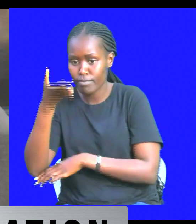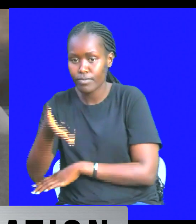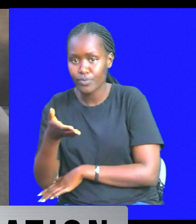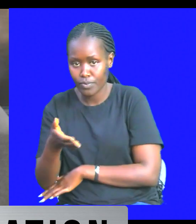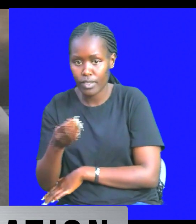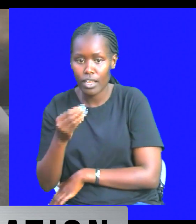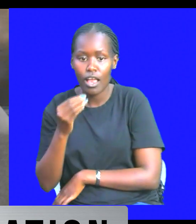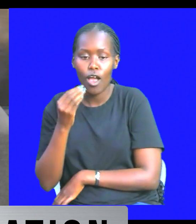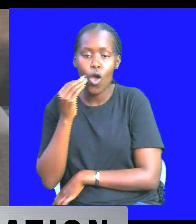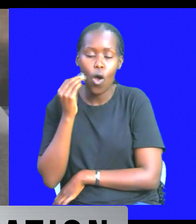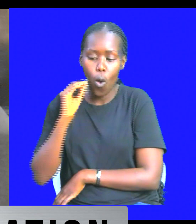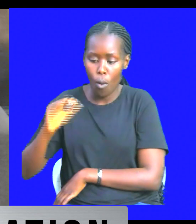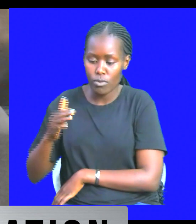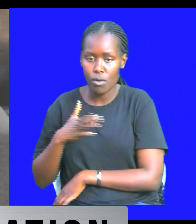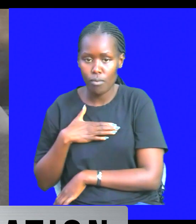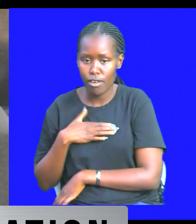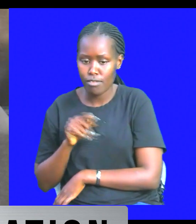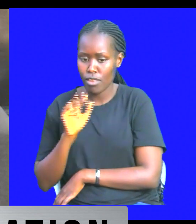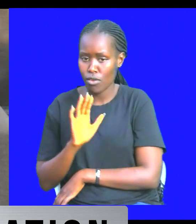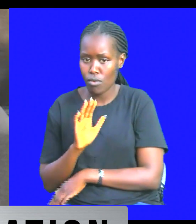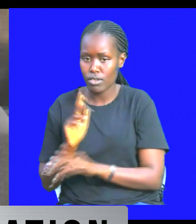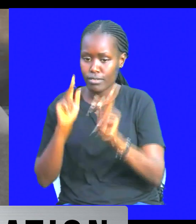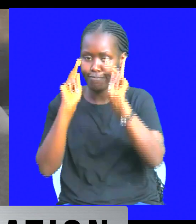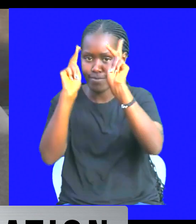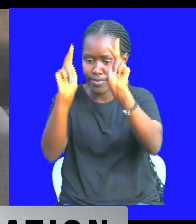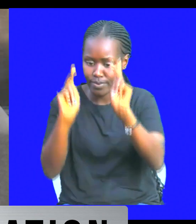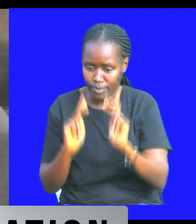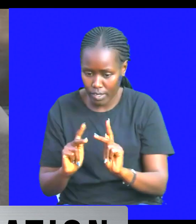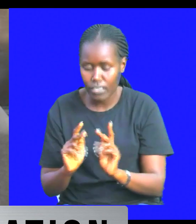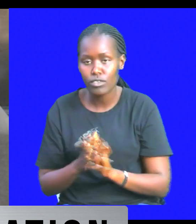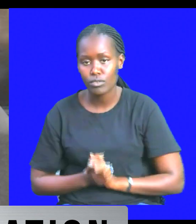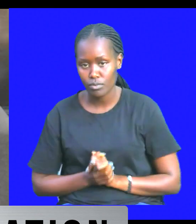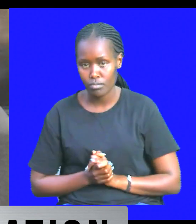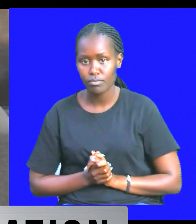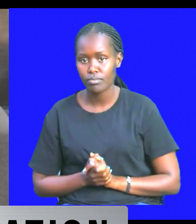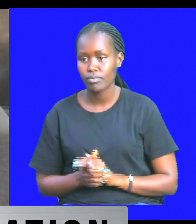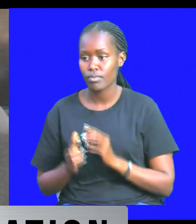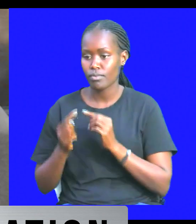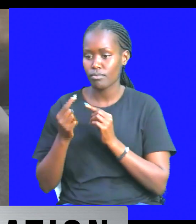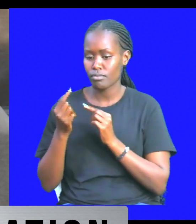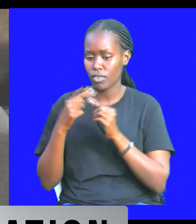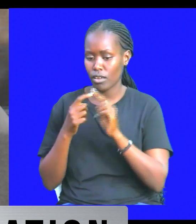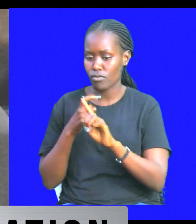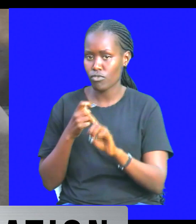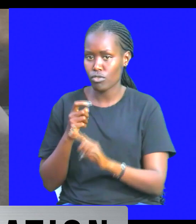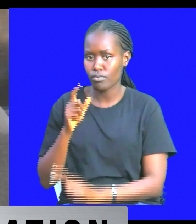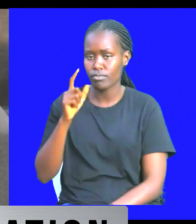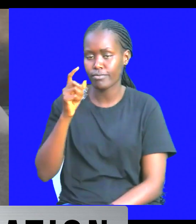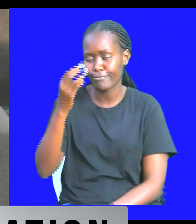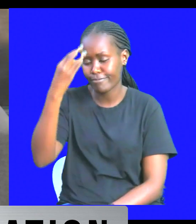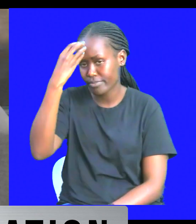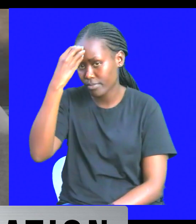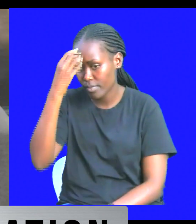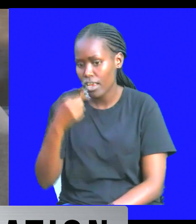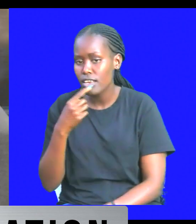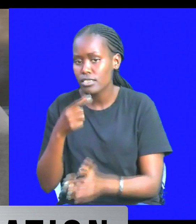Okay. What's your hometown? Kisumu. Seme. Okay. I come from Trans Nzoia and it's interesting. She said